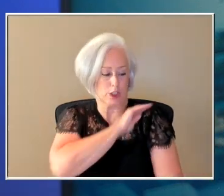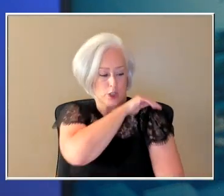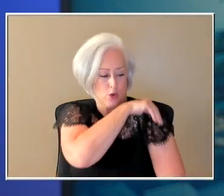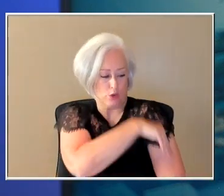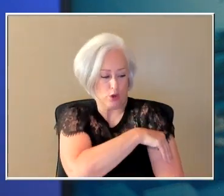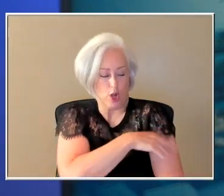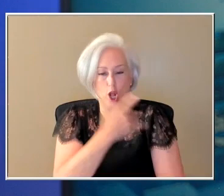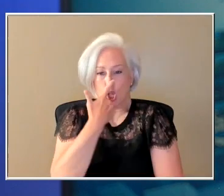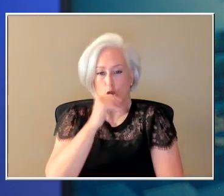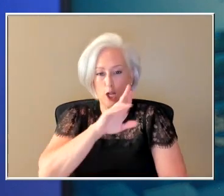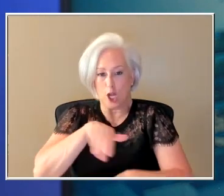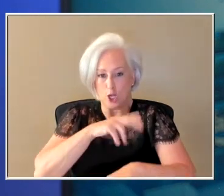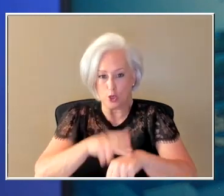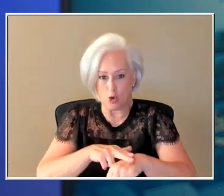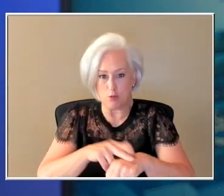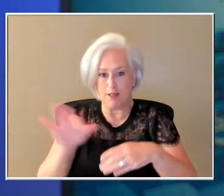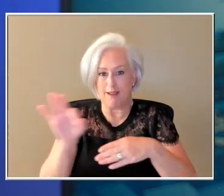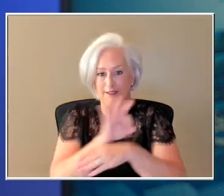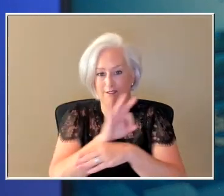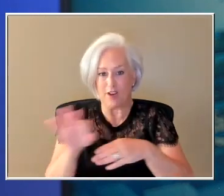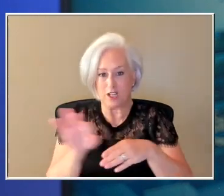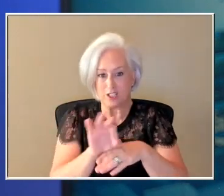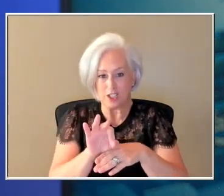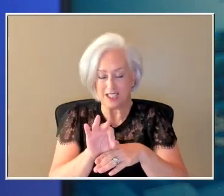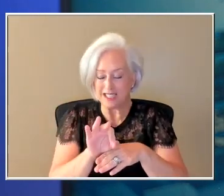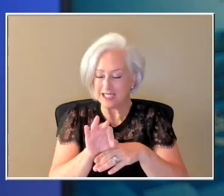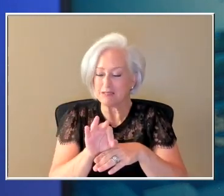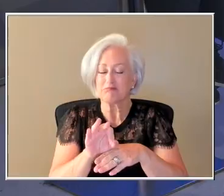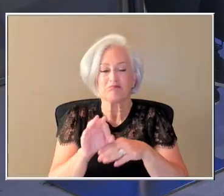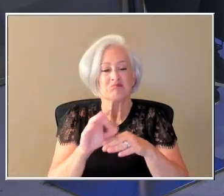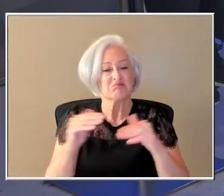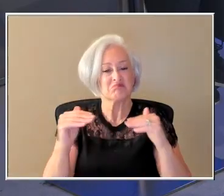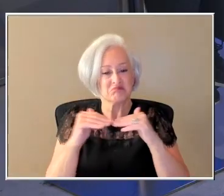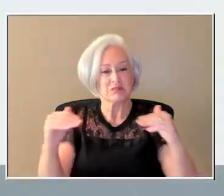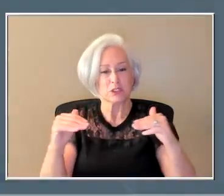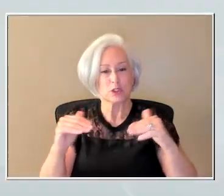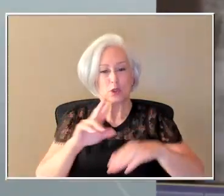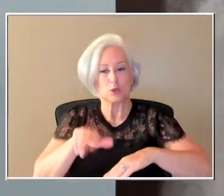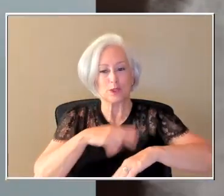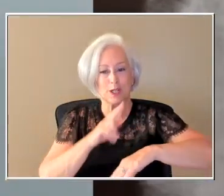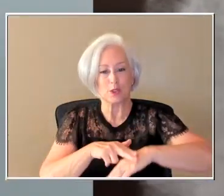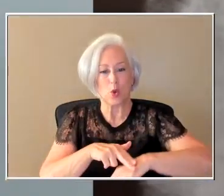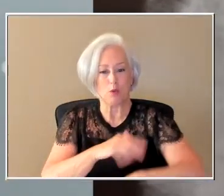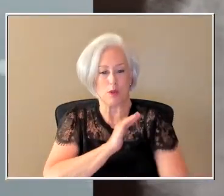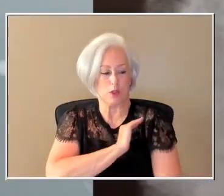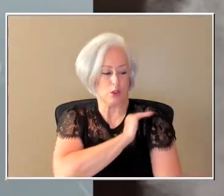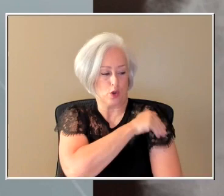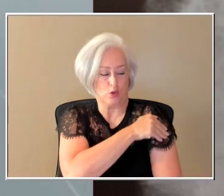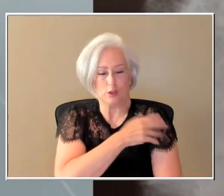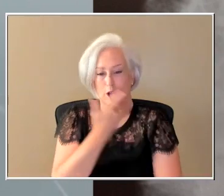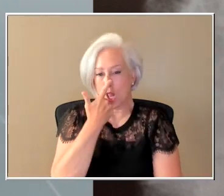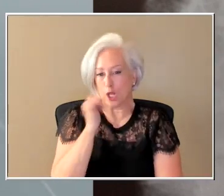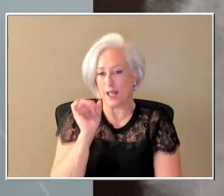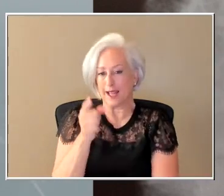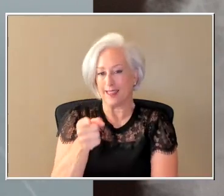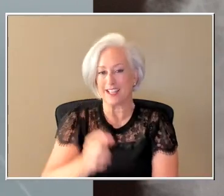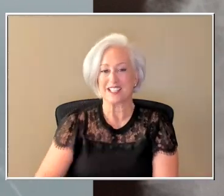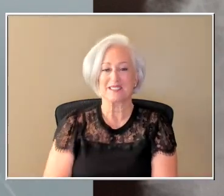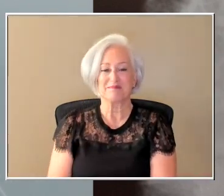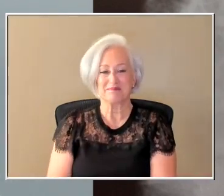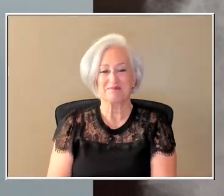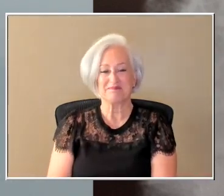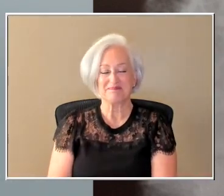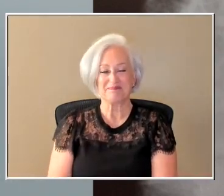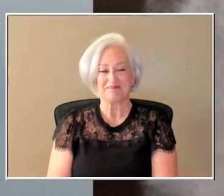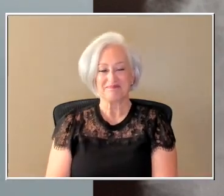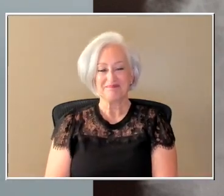also functions as much as possible as a normal shoulder. So let's see what it looks like. Let's see this description, because this is